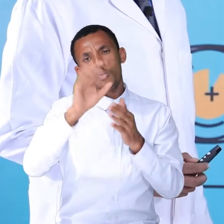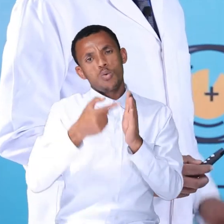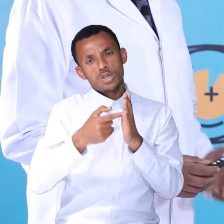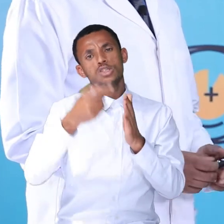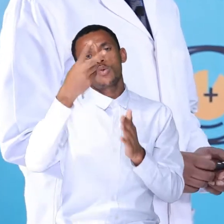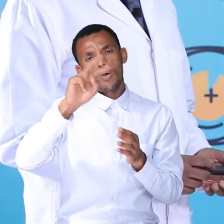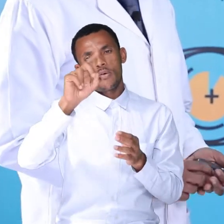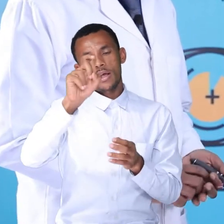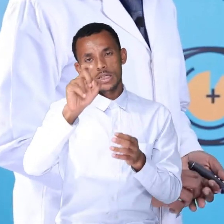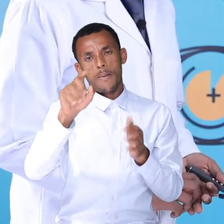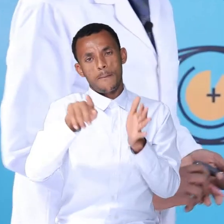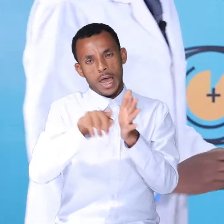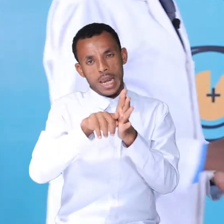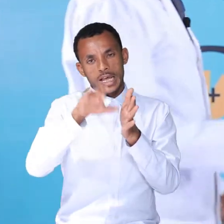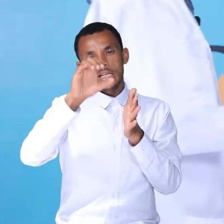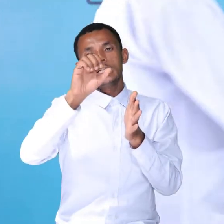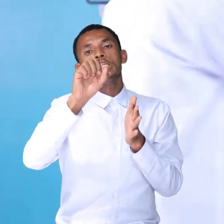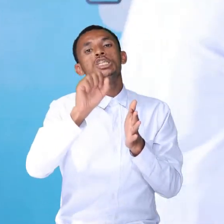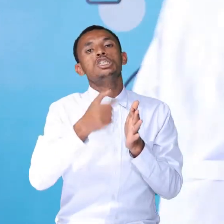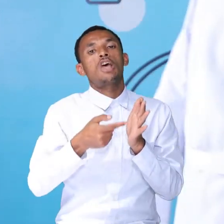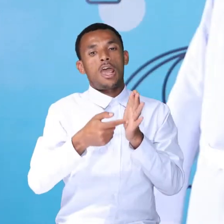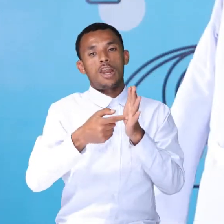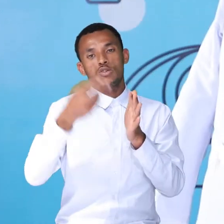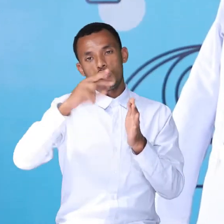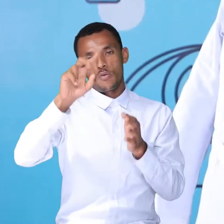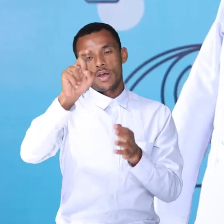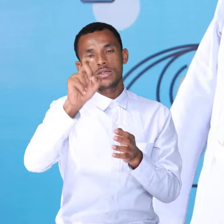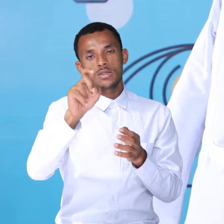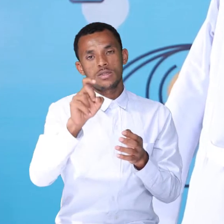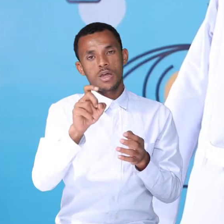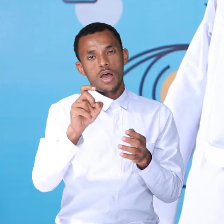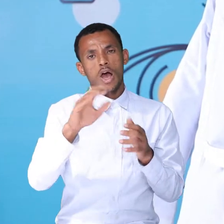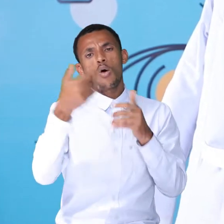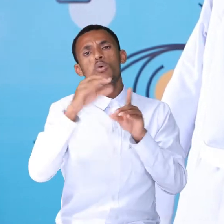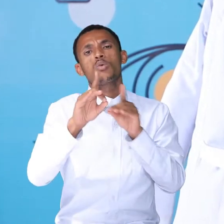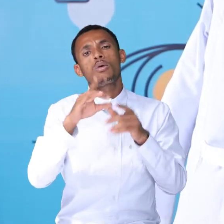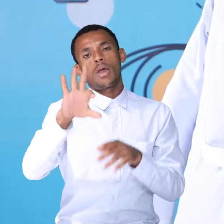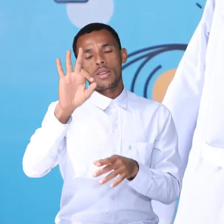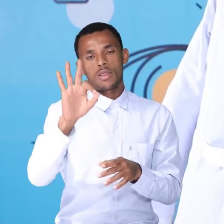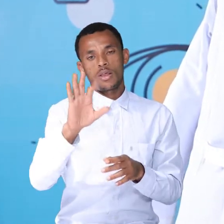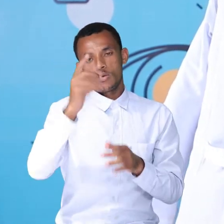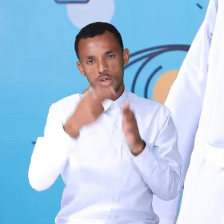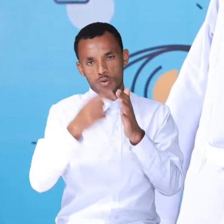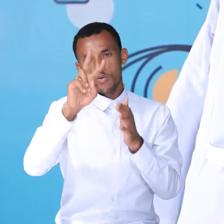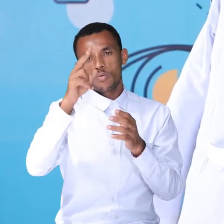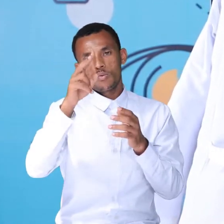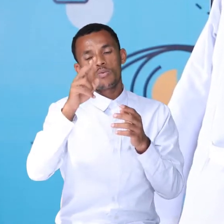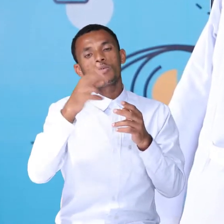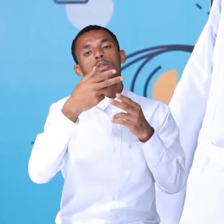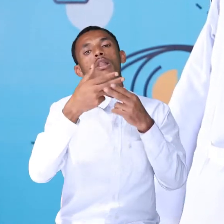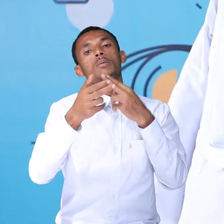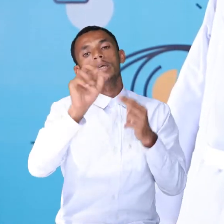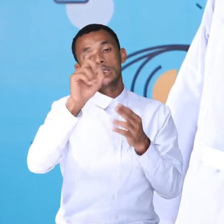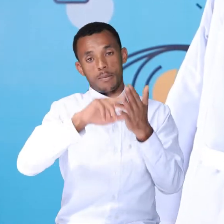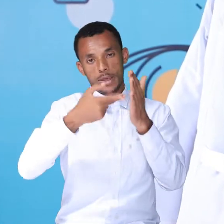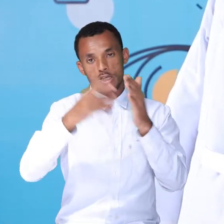of x minus sine square of x. How do you get? See, if you say that cosine of 2 times x means,